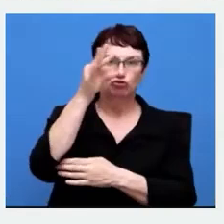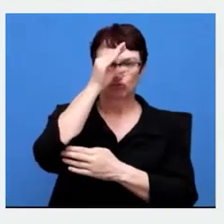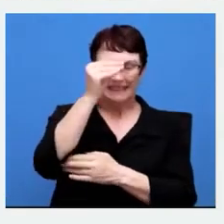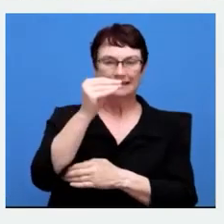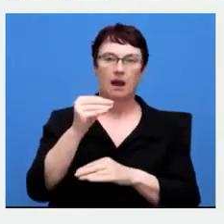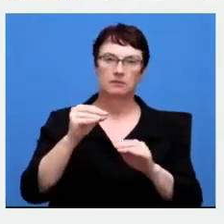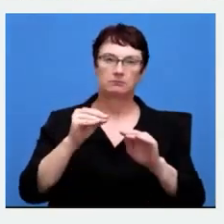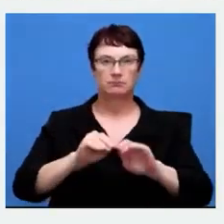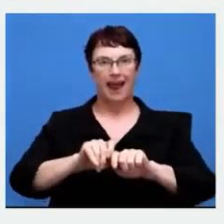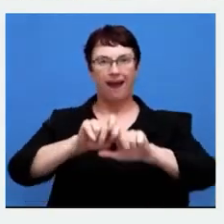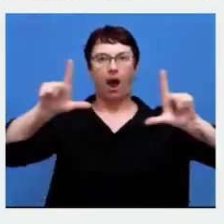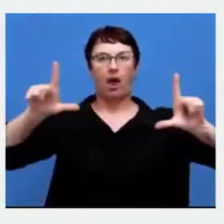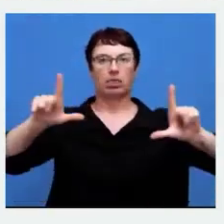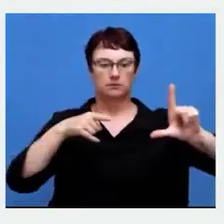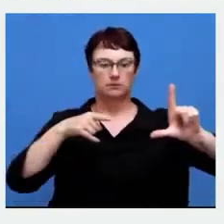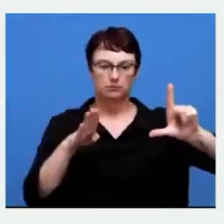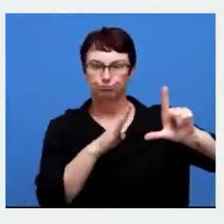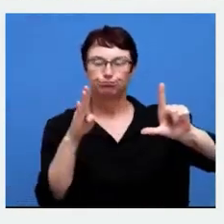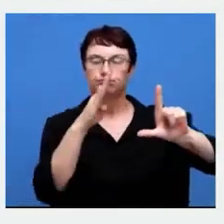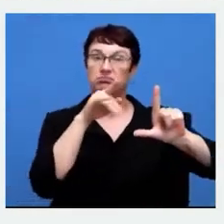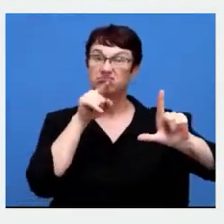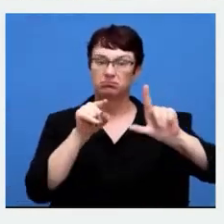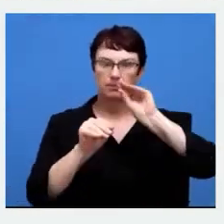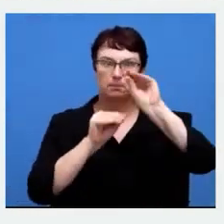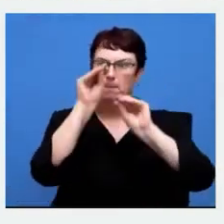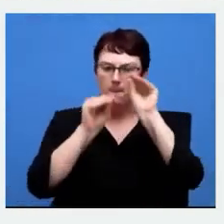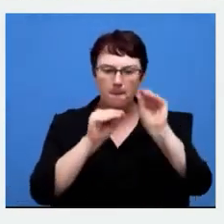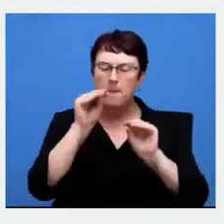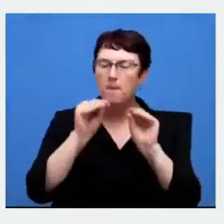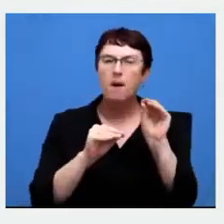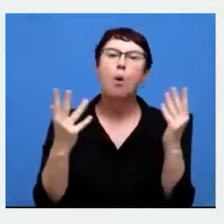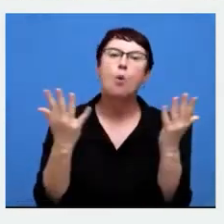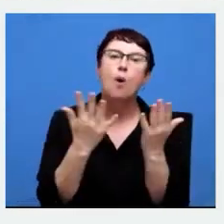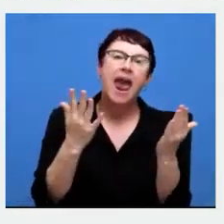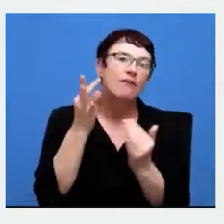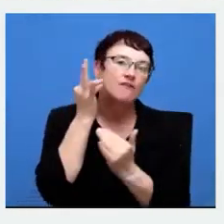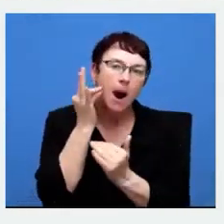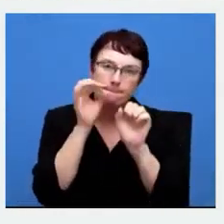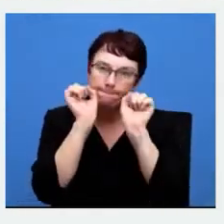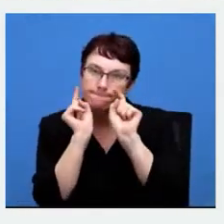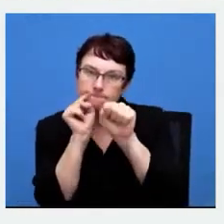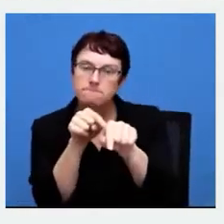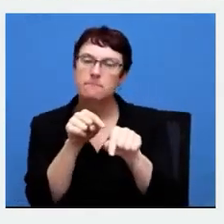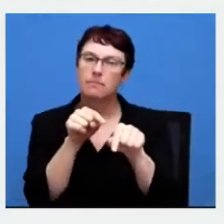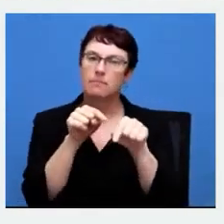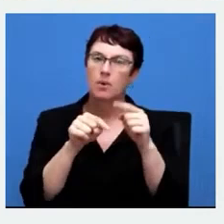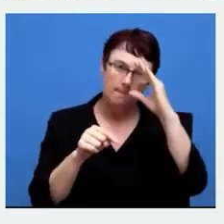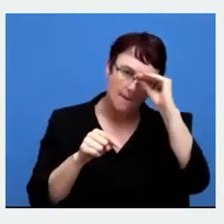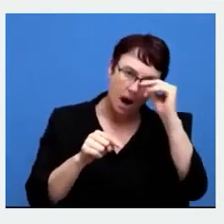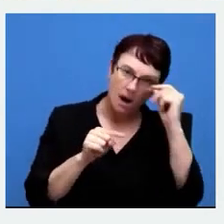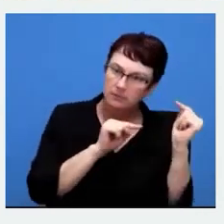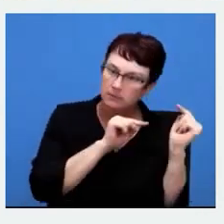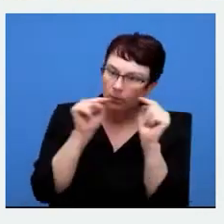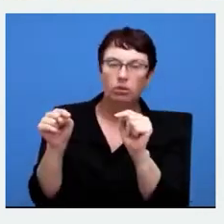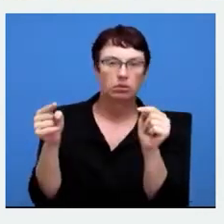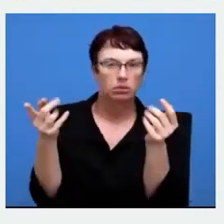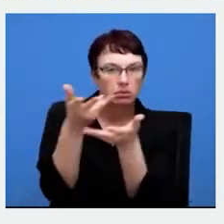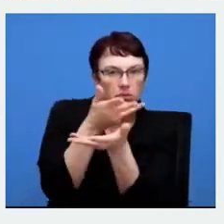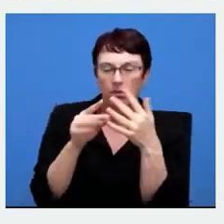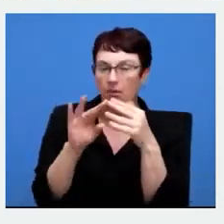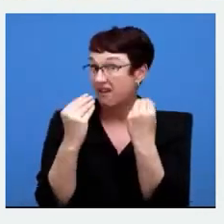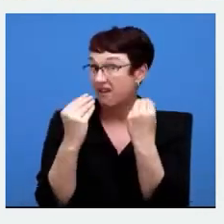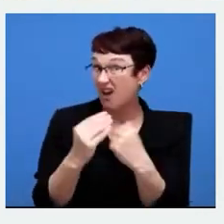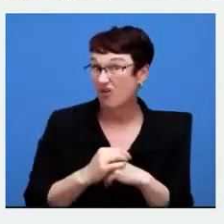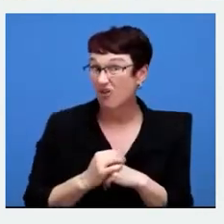gender atlas is evolving into a digital tool, which not only allows users to